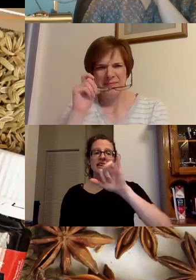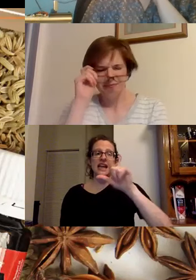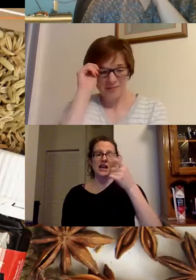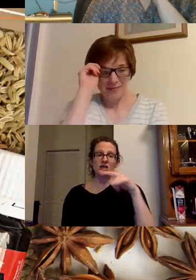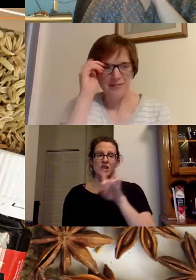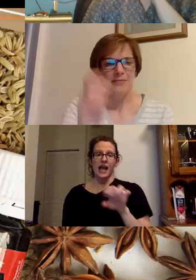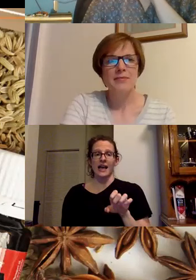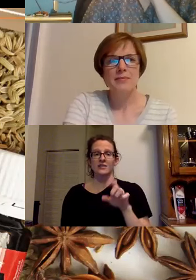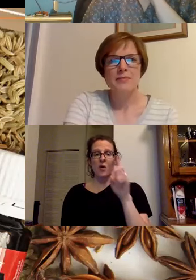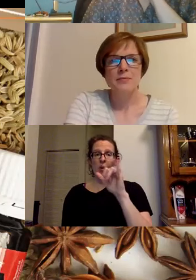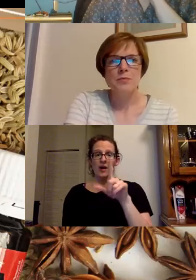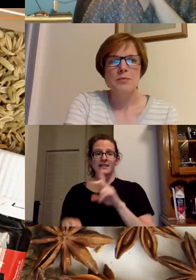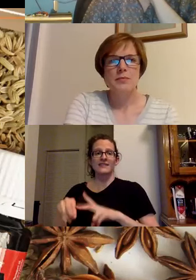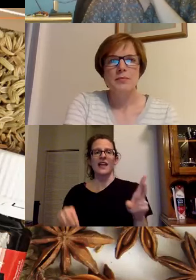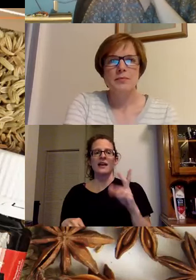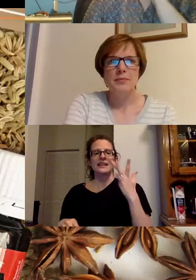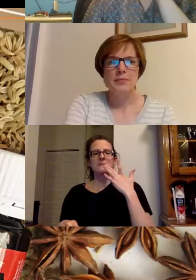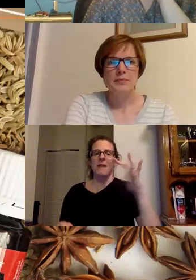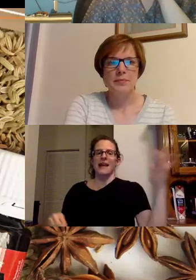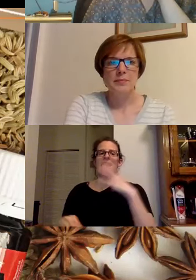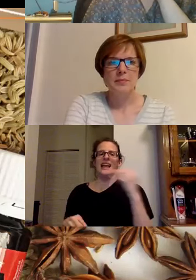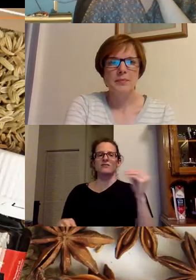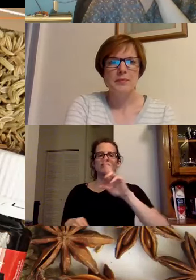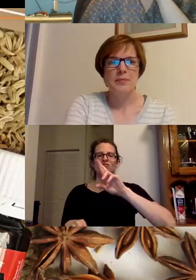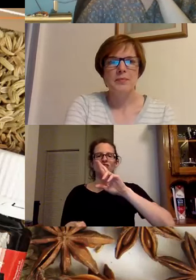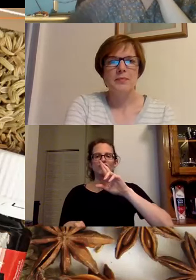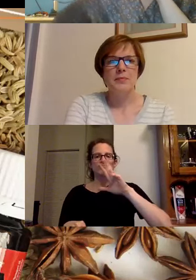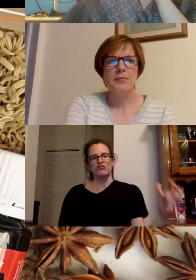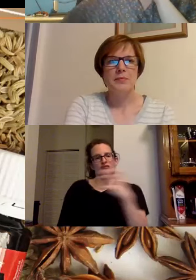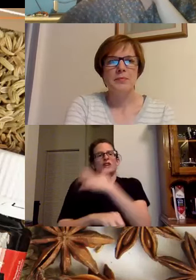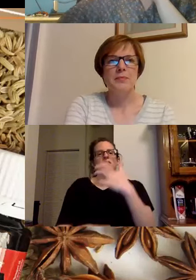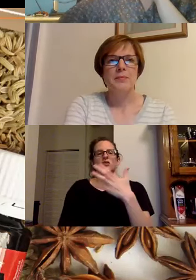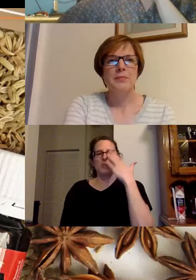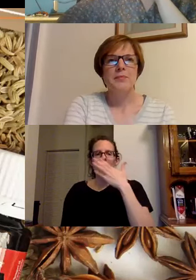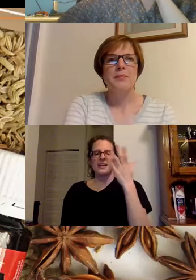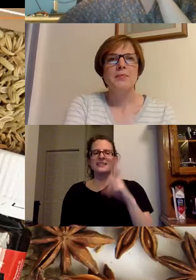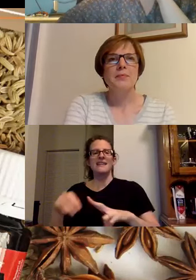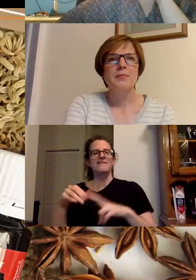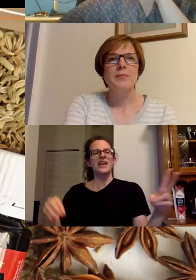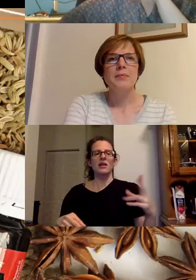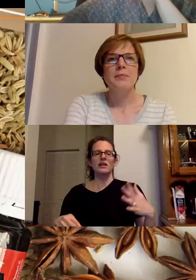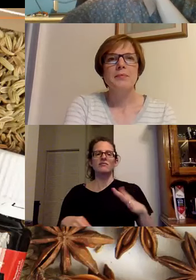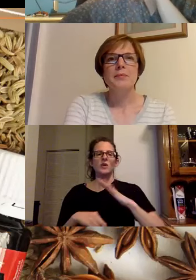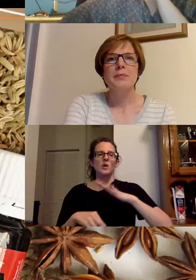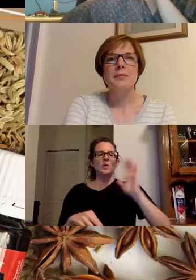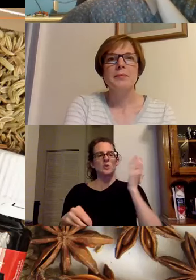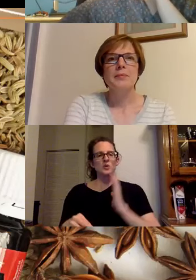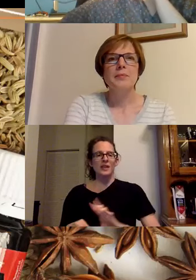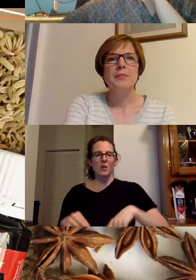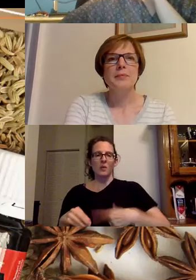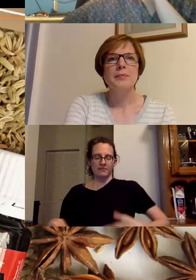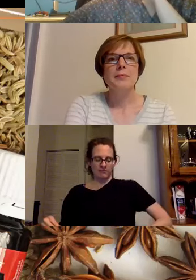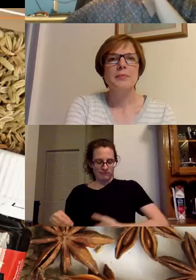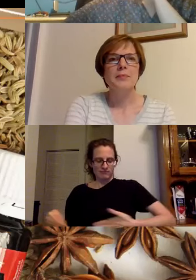essential oil has a very spicy and rich aroma. It is very soothing when rubbed topically over your belly.